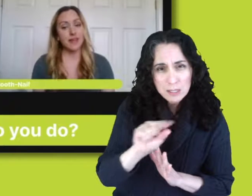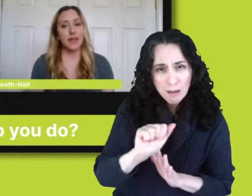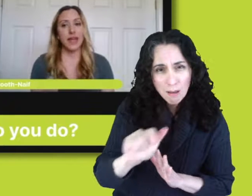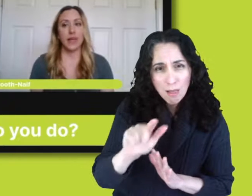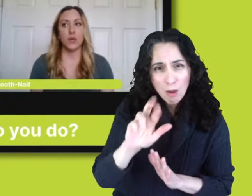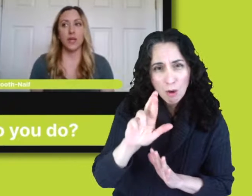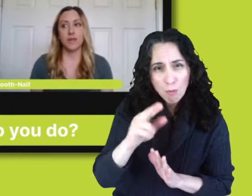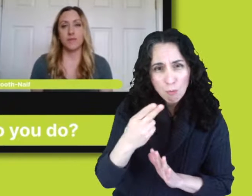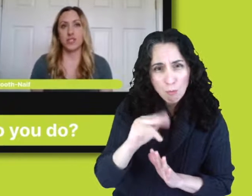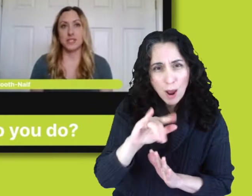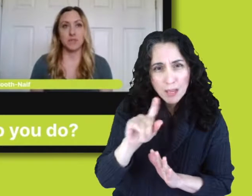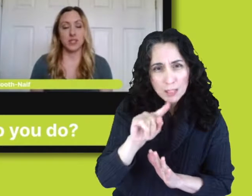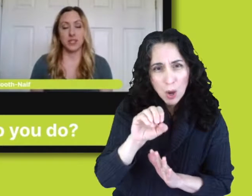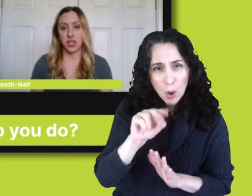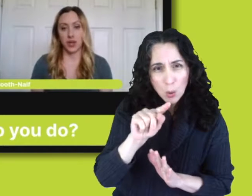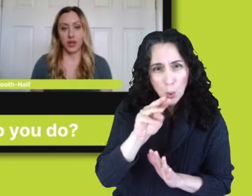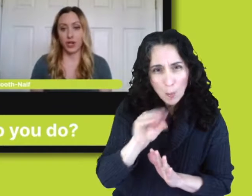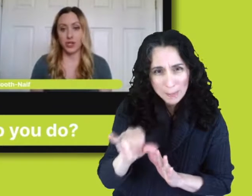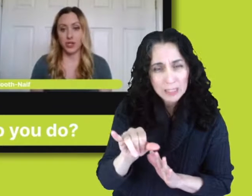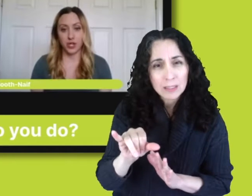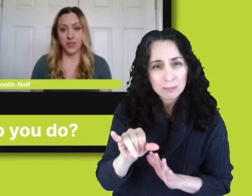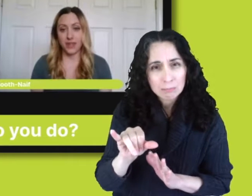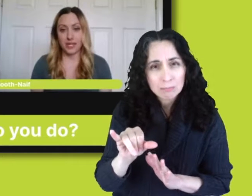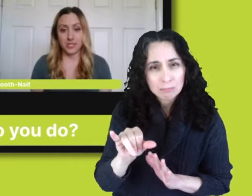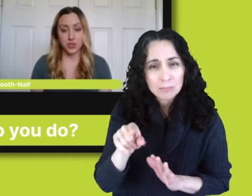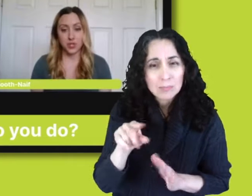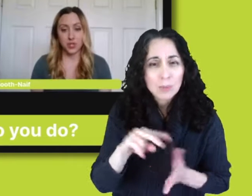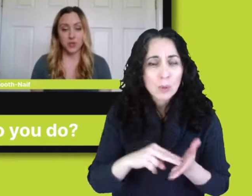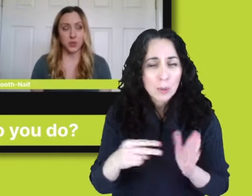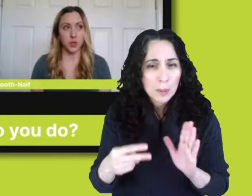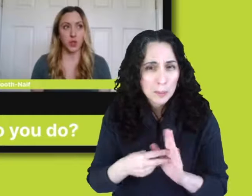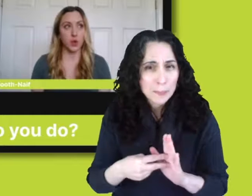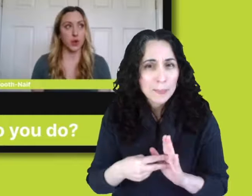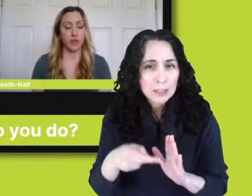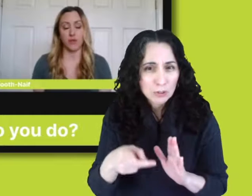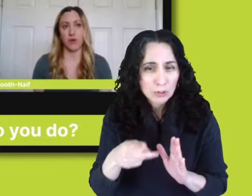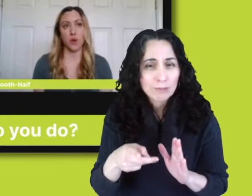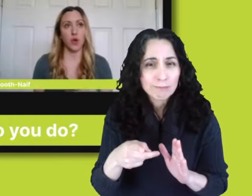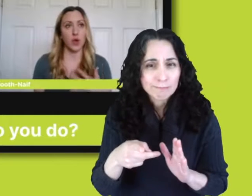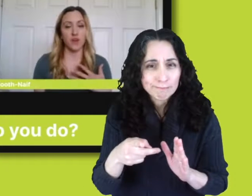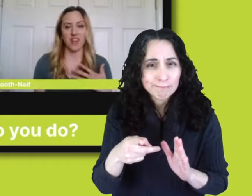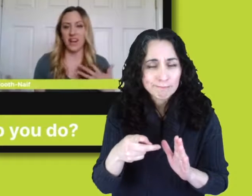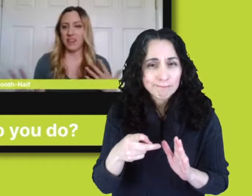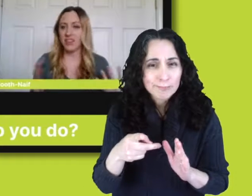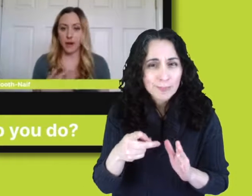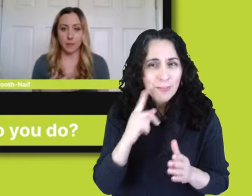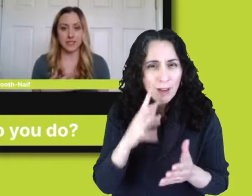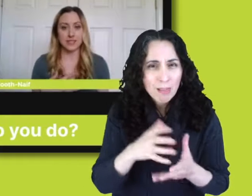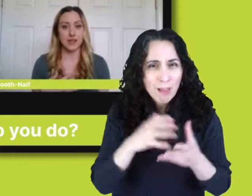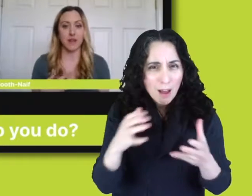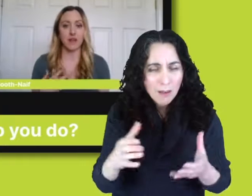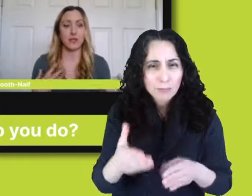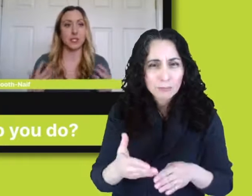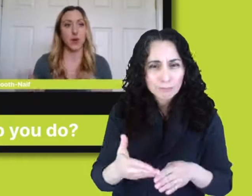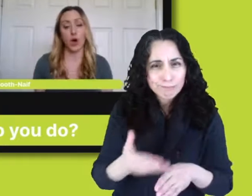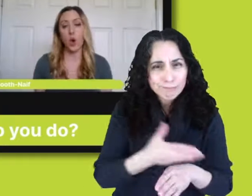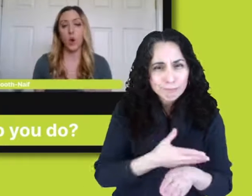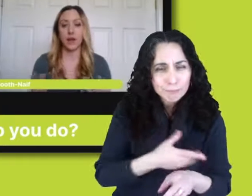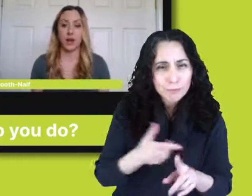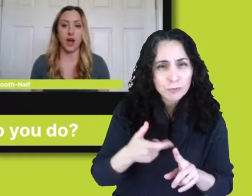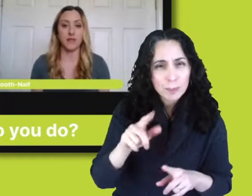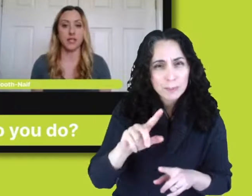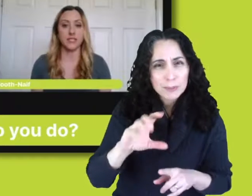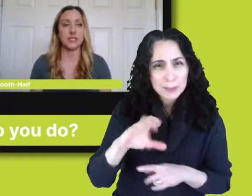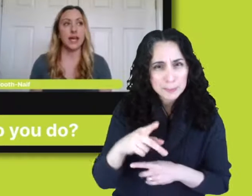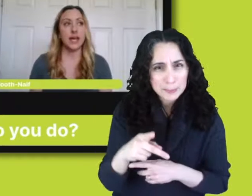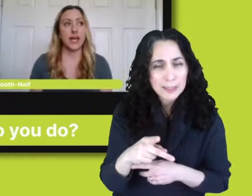CP. And we have just been sharing her journey in the last 2 years, really going over a lot of therapy stuff that we do at home